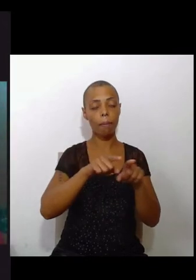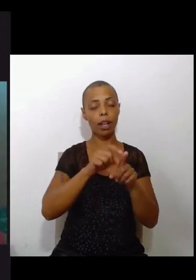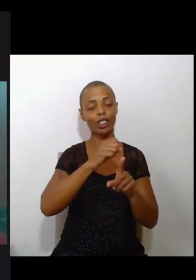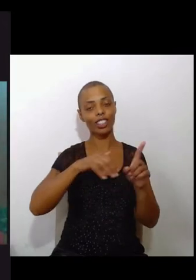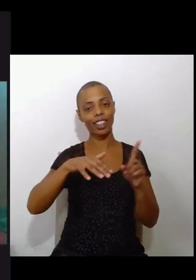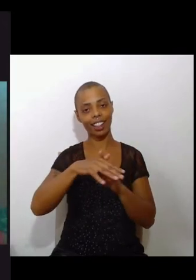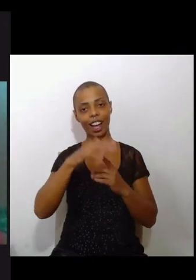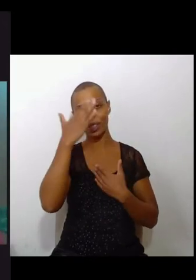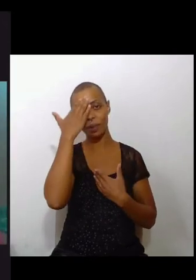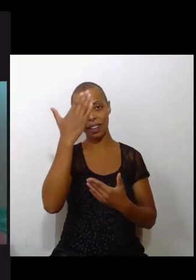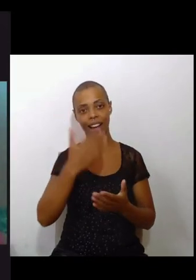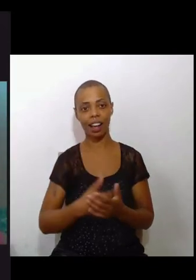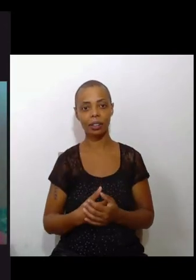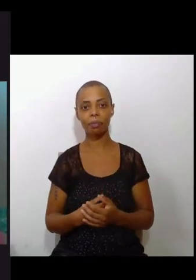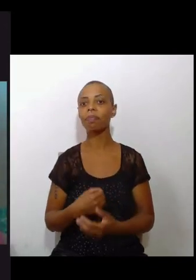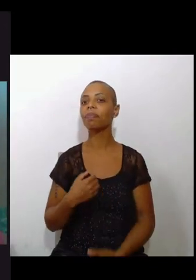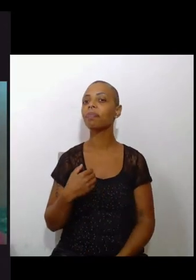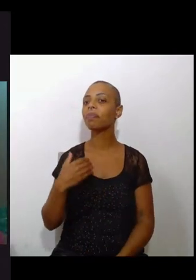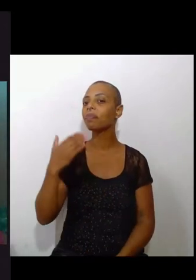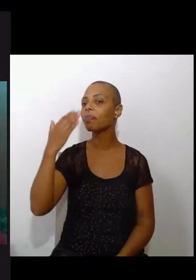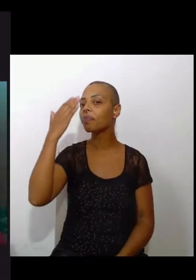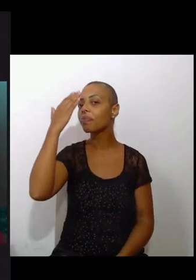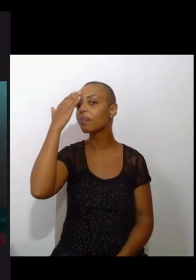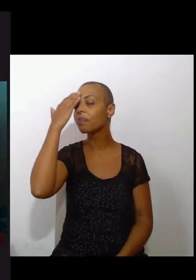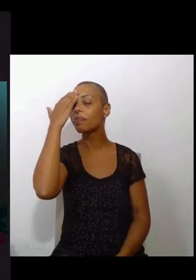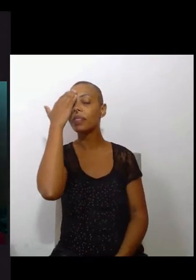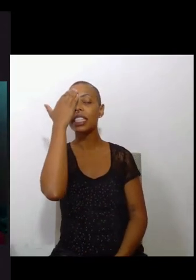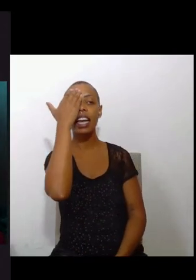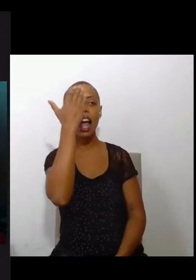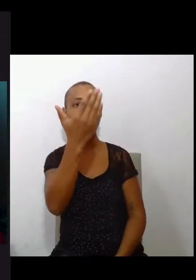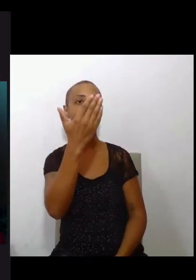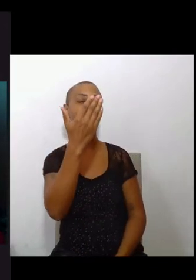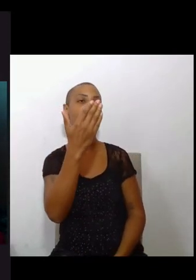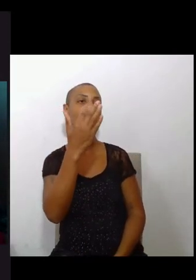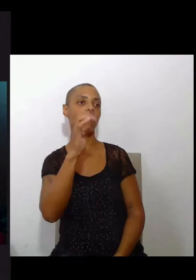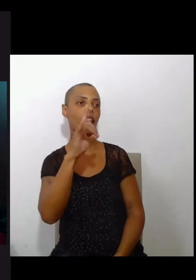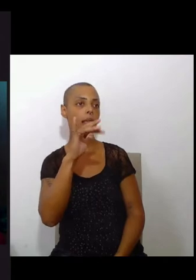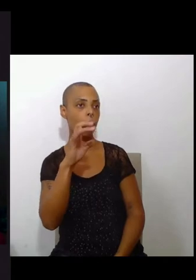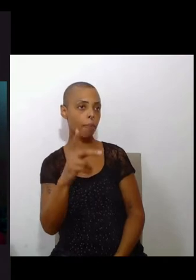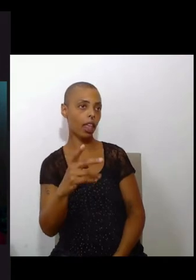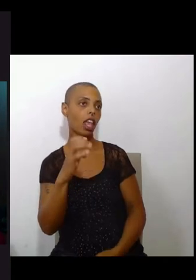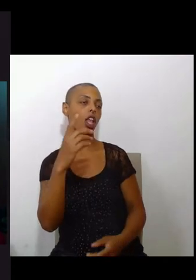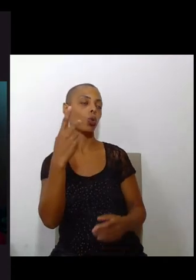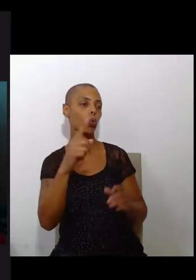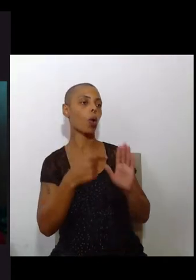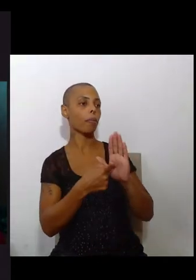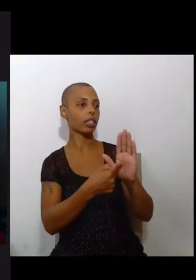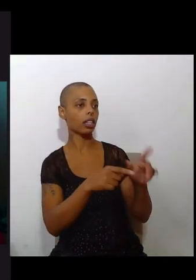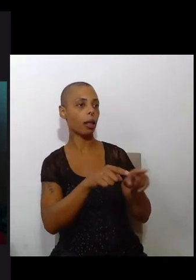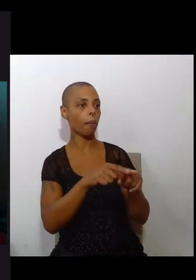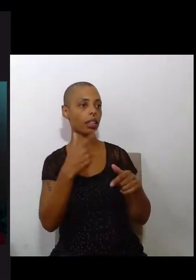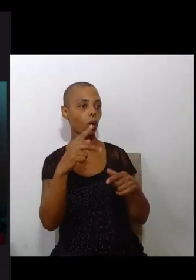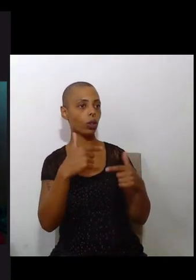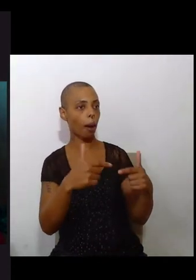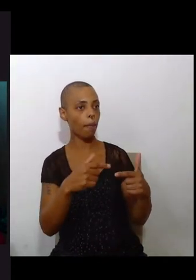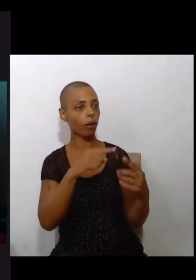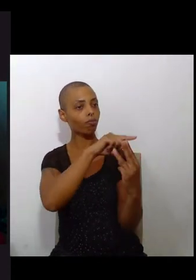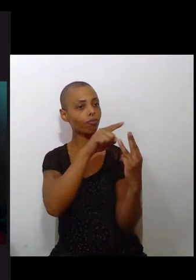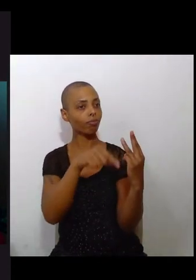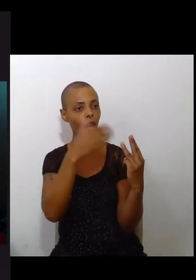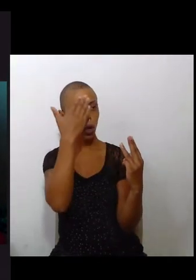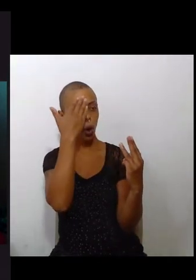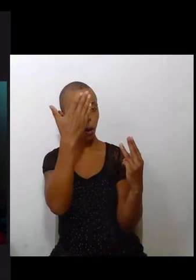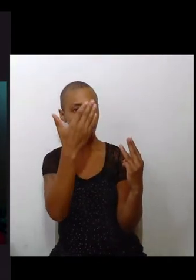and Society thank you very much thank you very much Felipe for your presentation congratulations